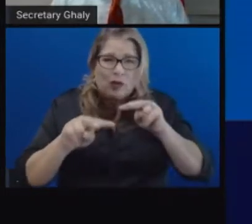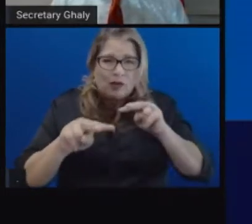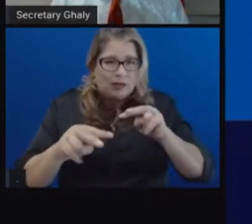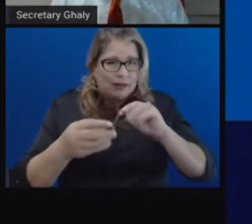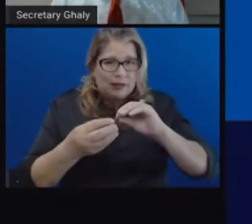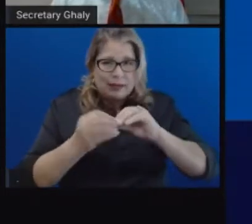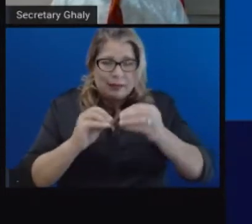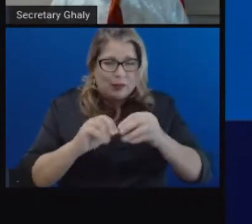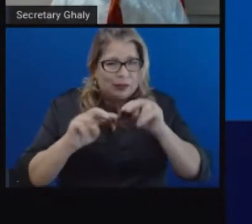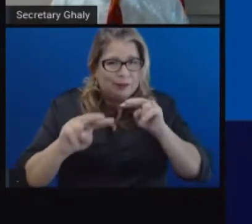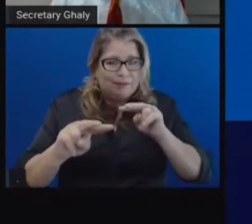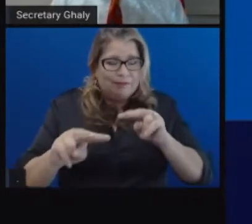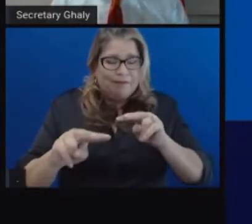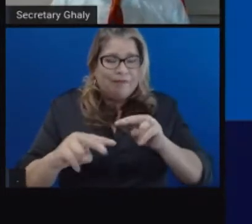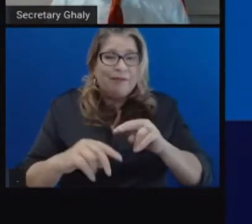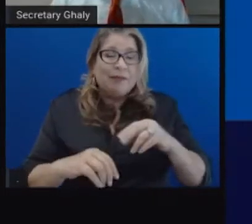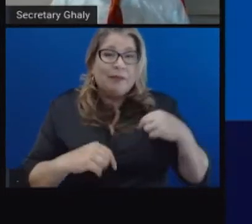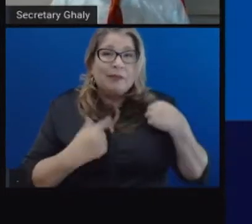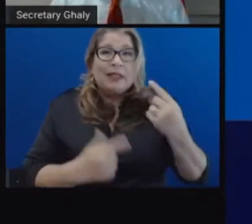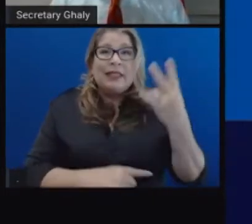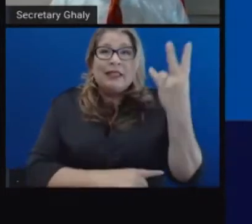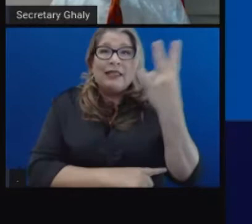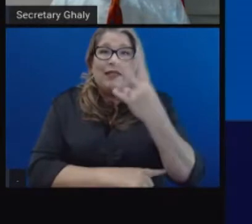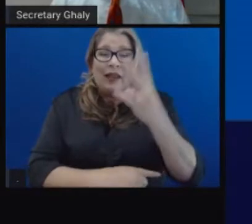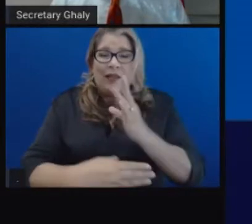this 7-day average of